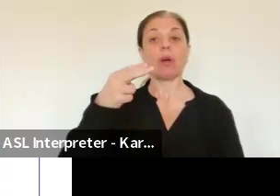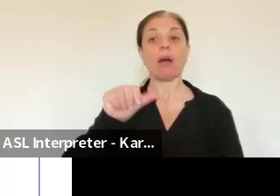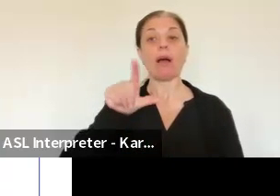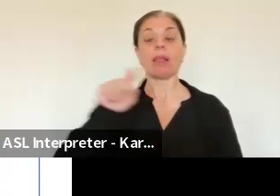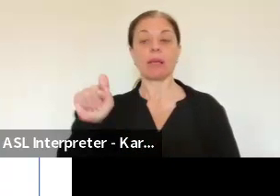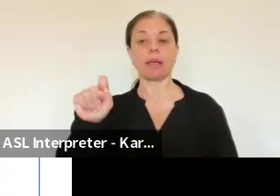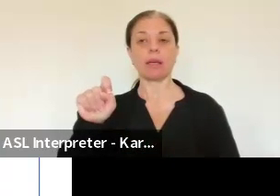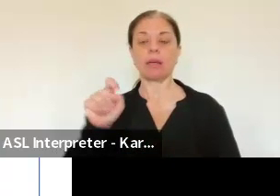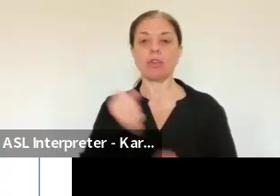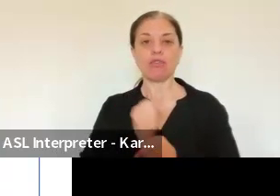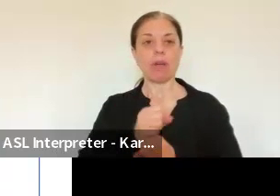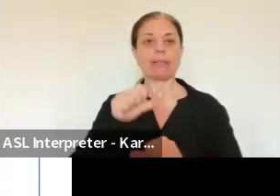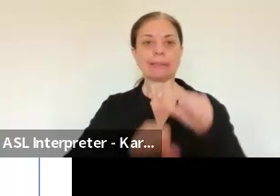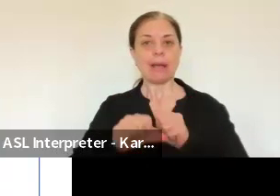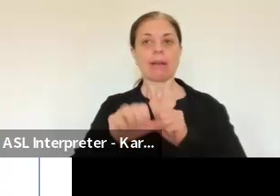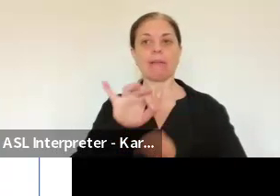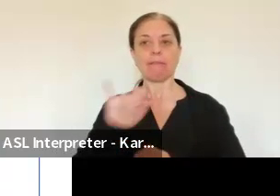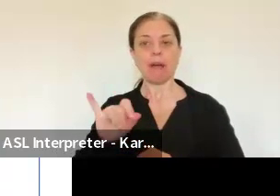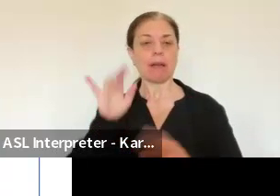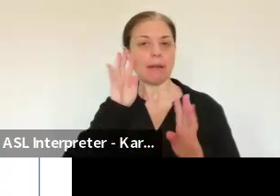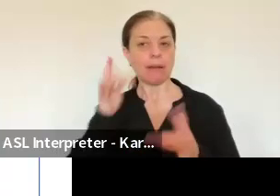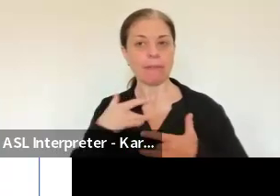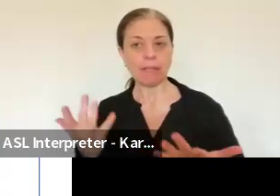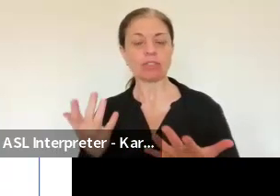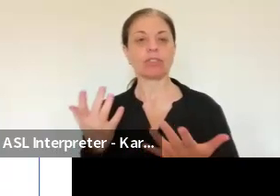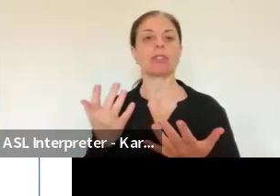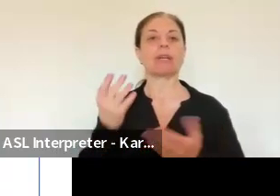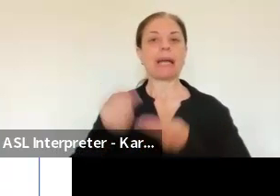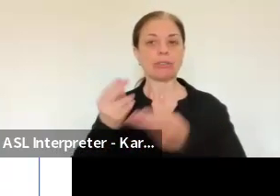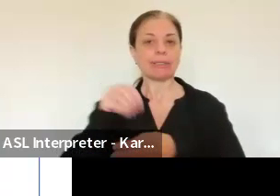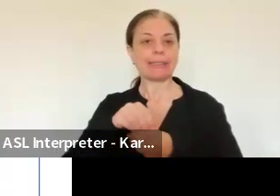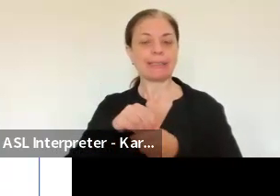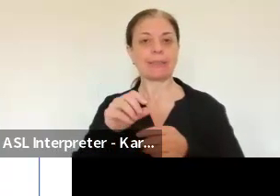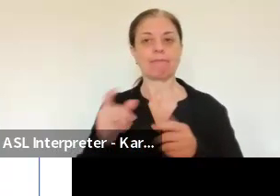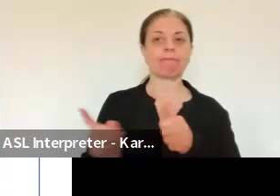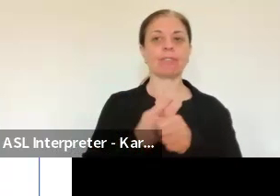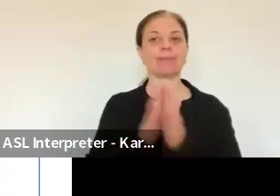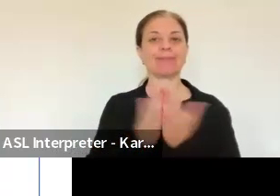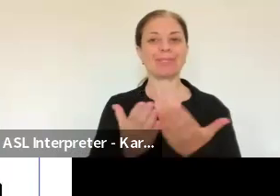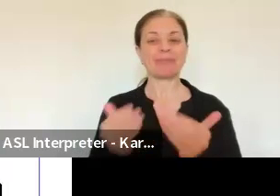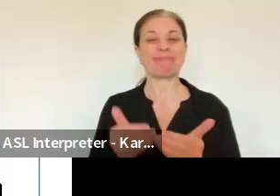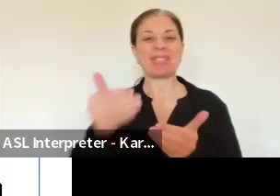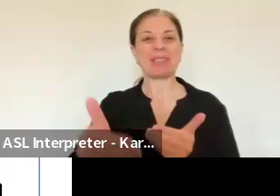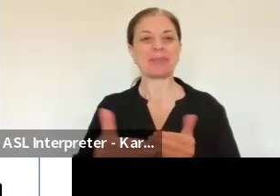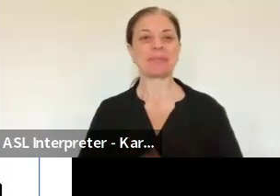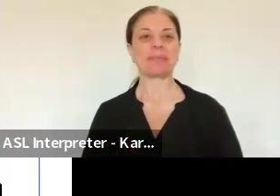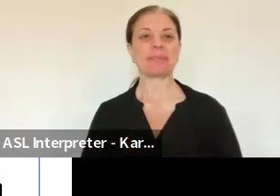adrenaline-fueled sci-fi adventure inspired by Korean history and heritage in this series opener. Next.